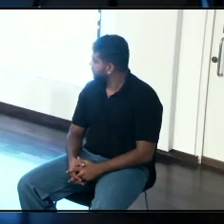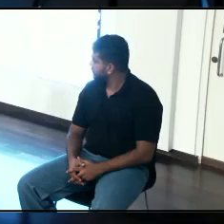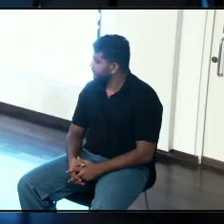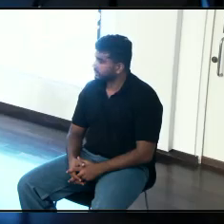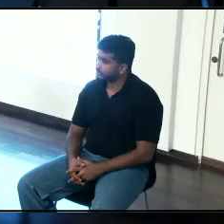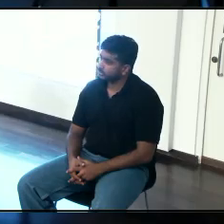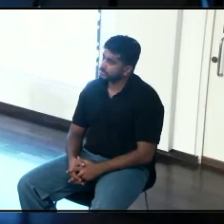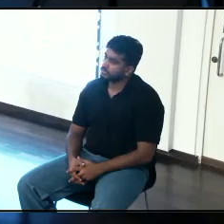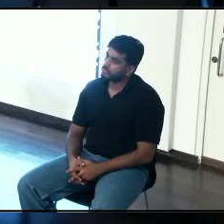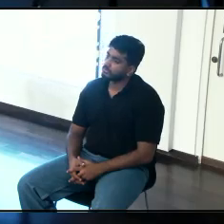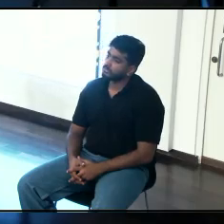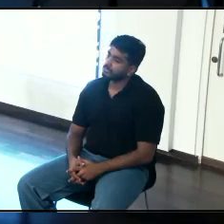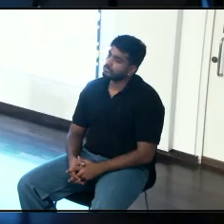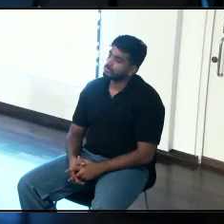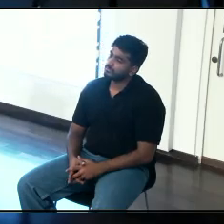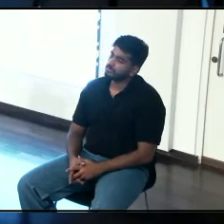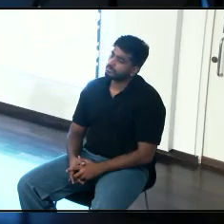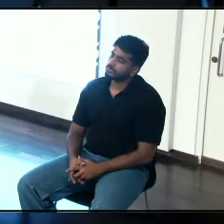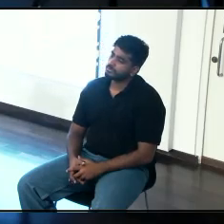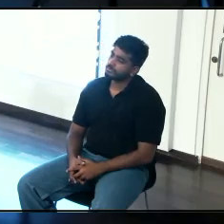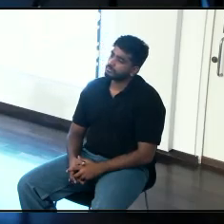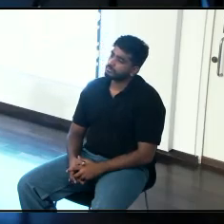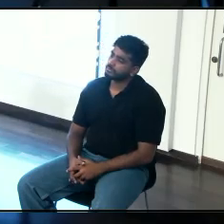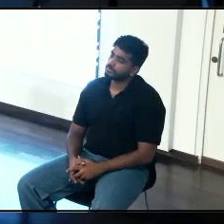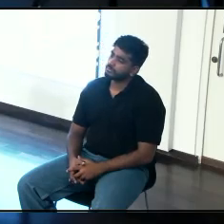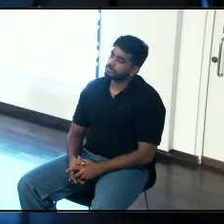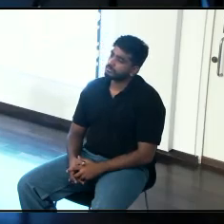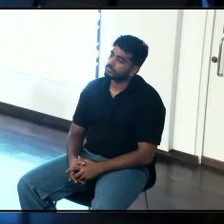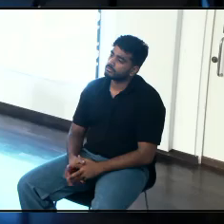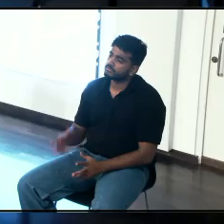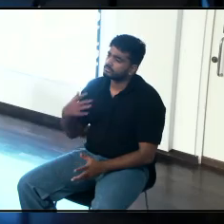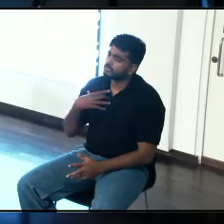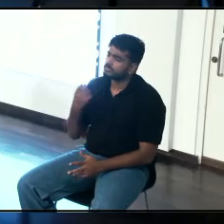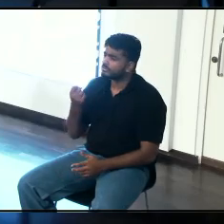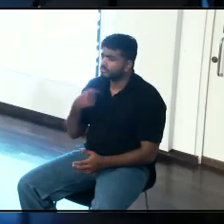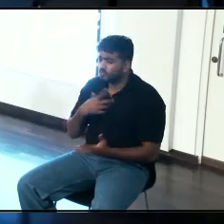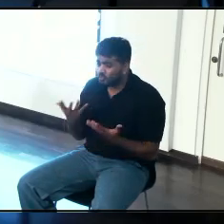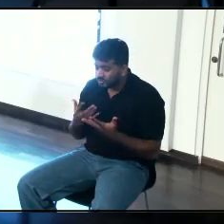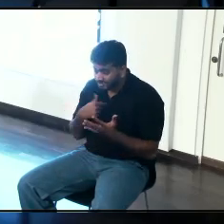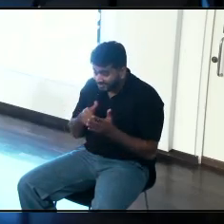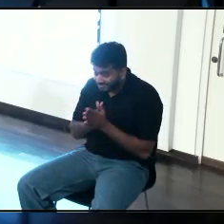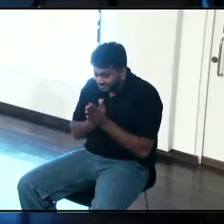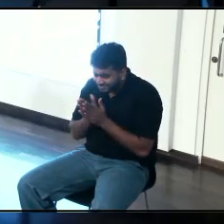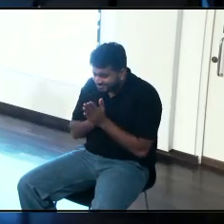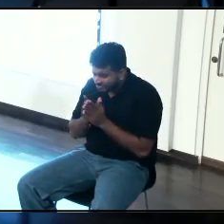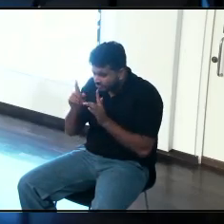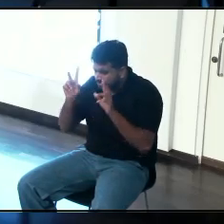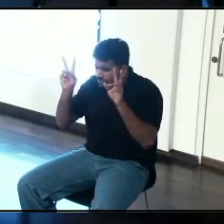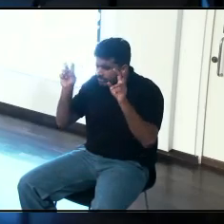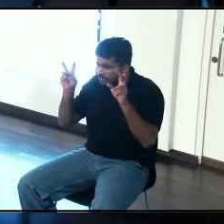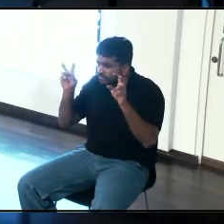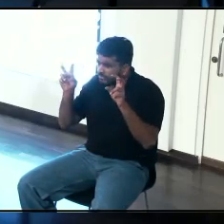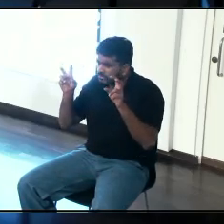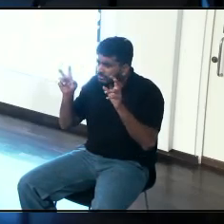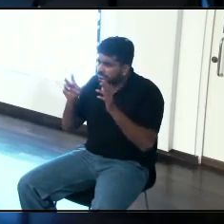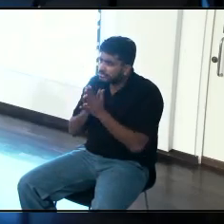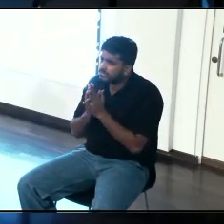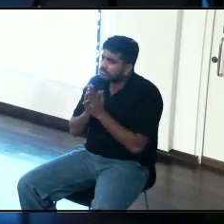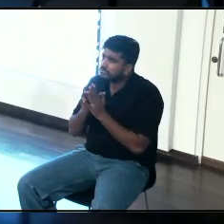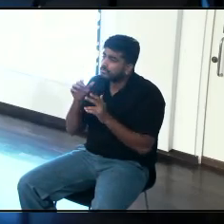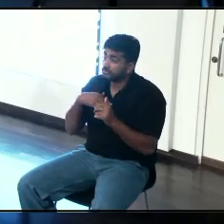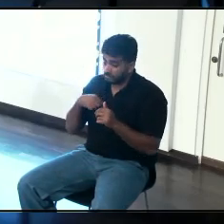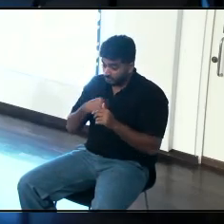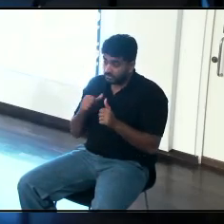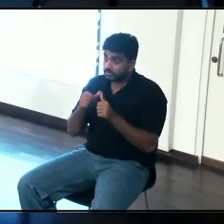Hi, my name is Varghese. Actually, what got me interested in about this topic, I'm an artist and